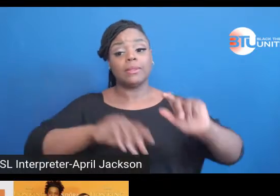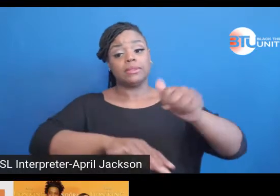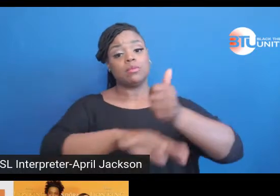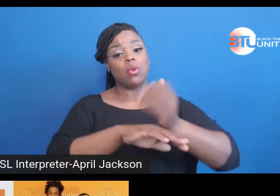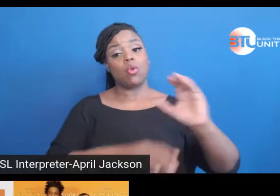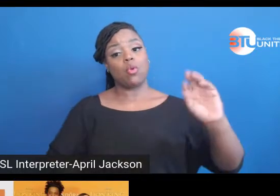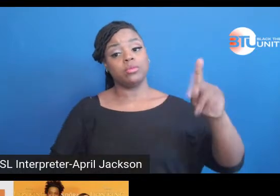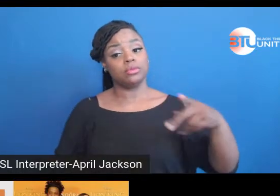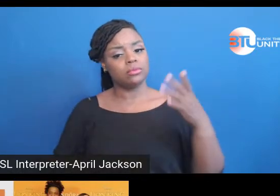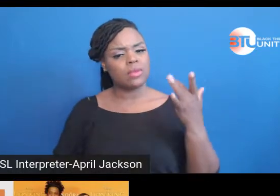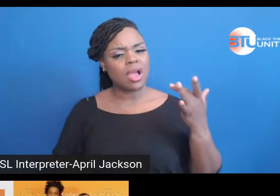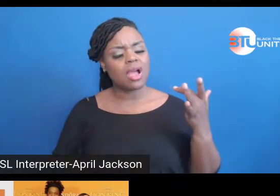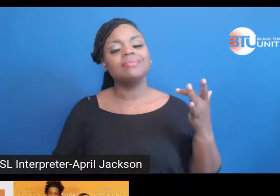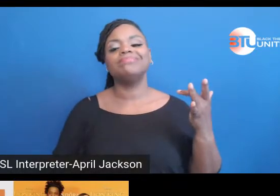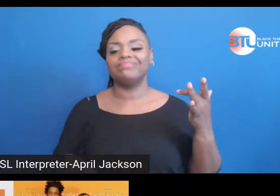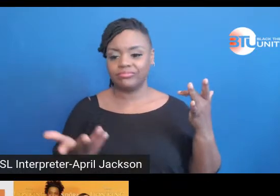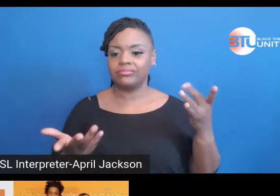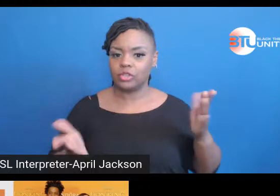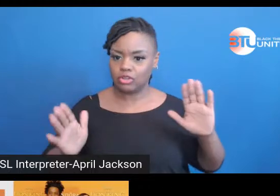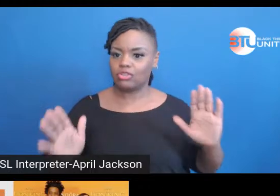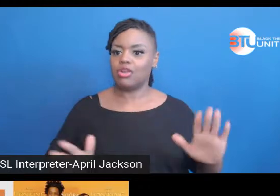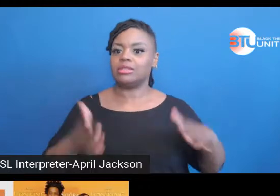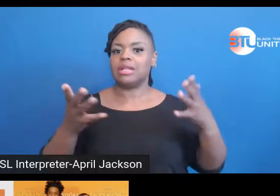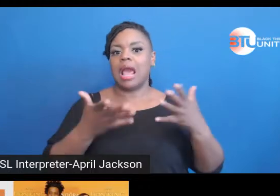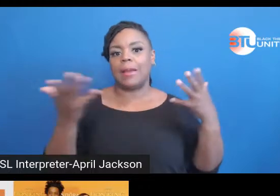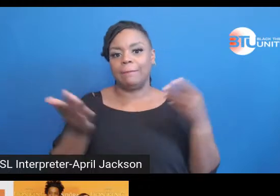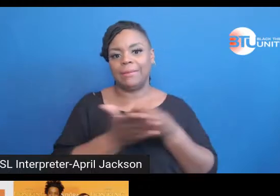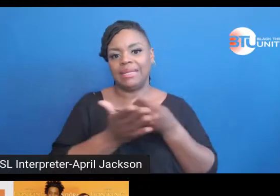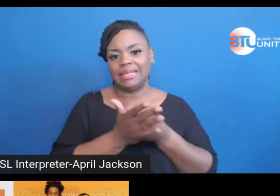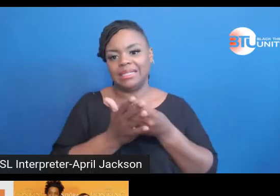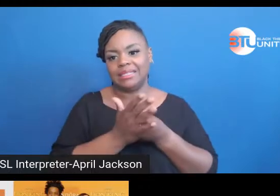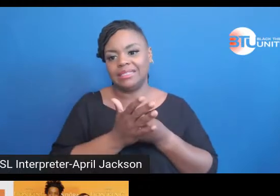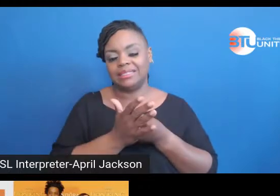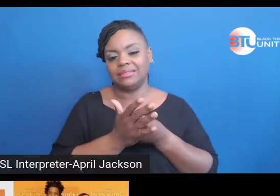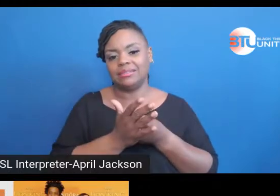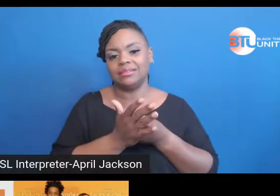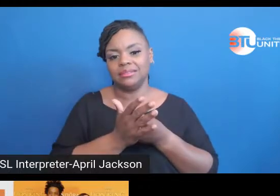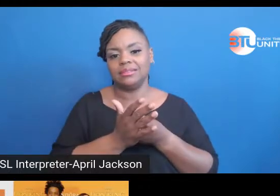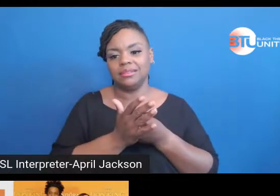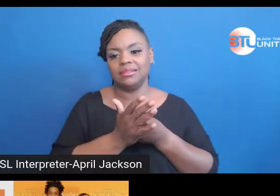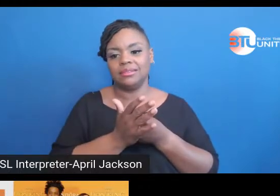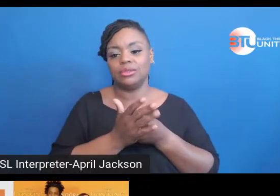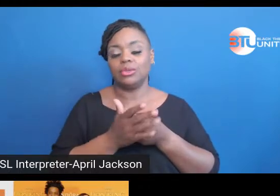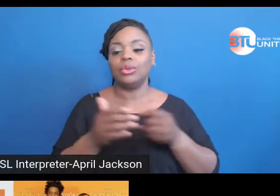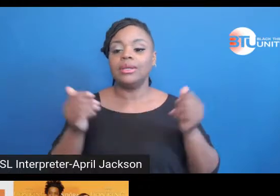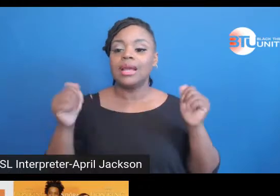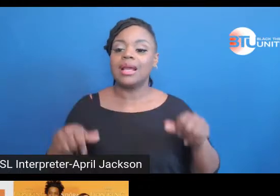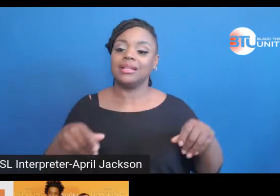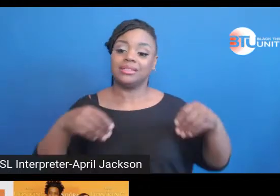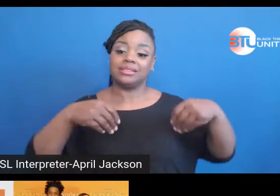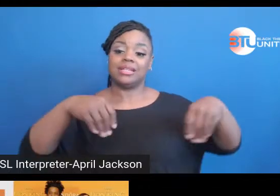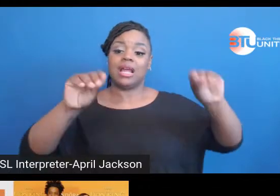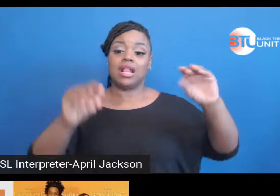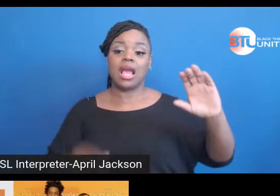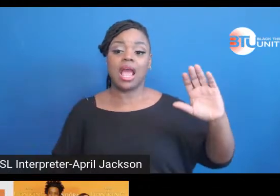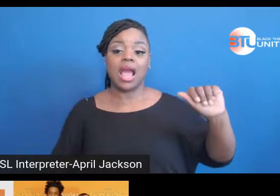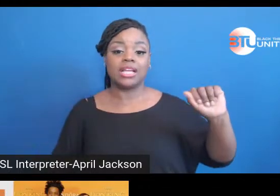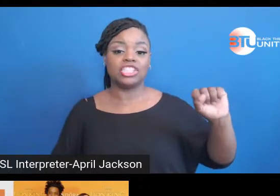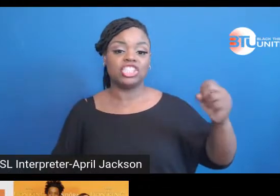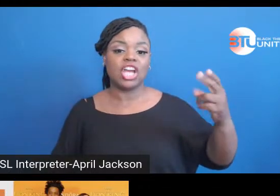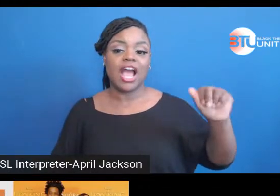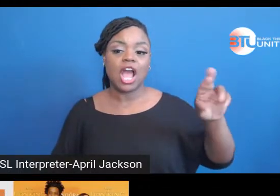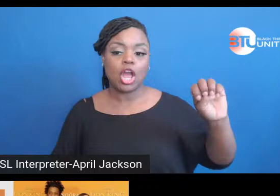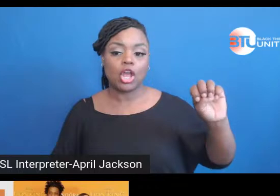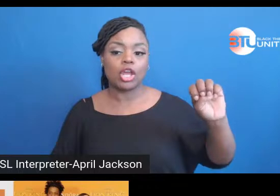to raise large amounts of money because then you can still sell shares in your company. So depending on what it is, if